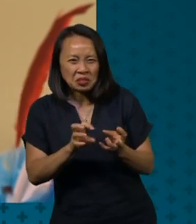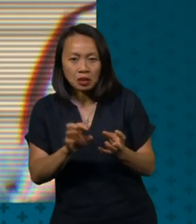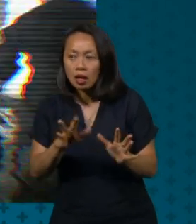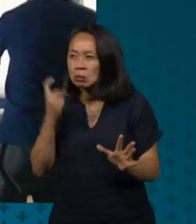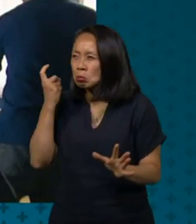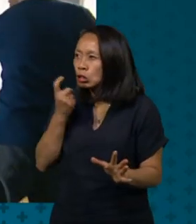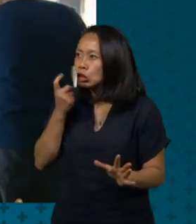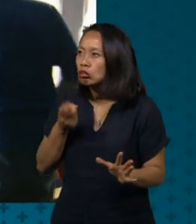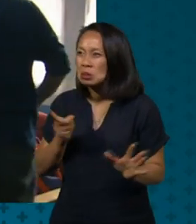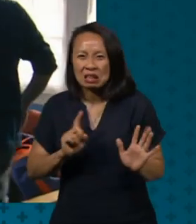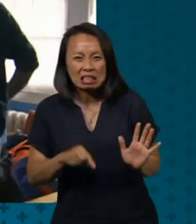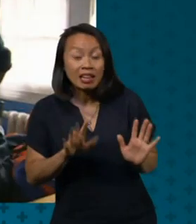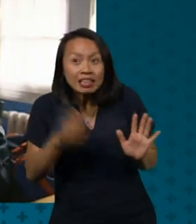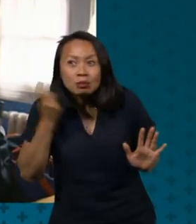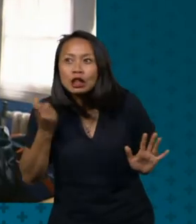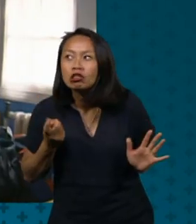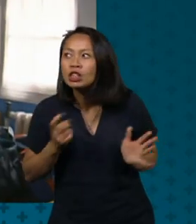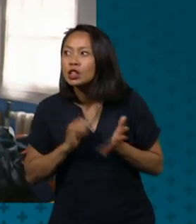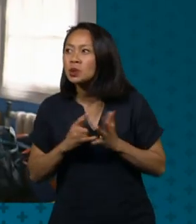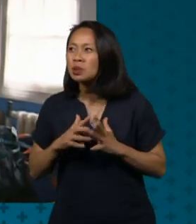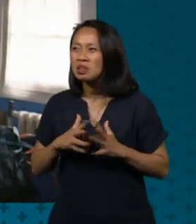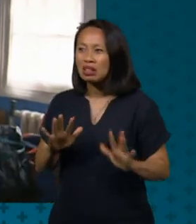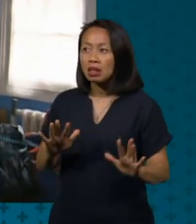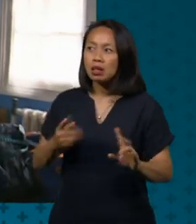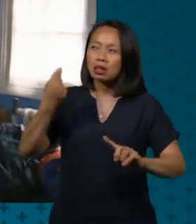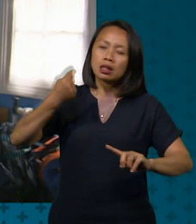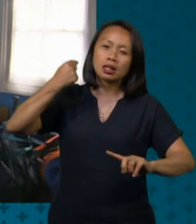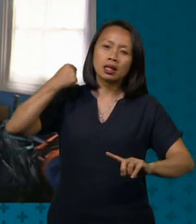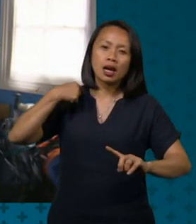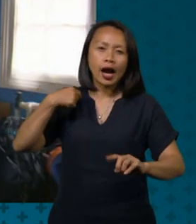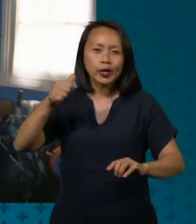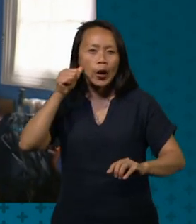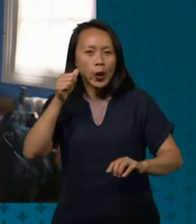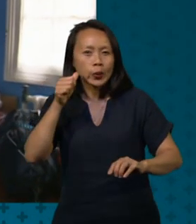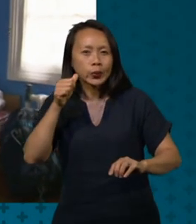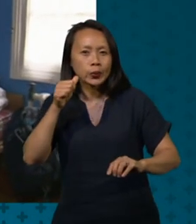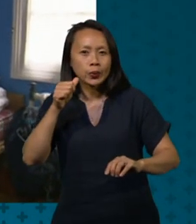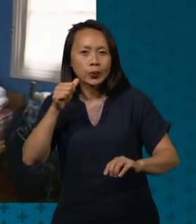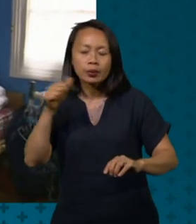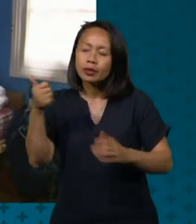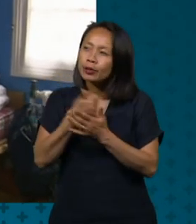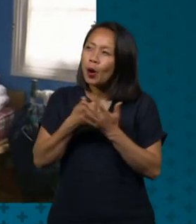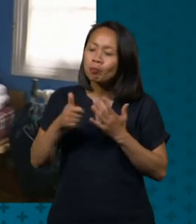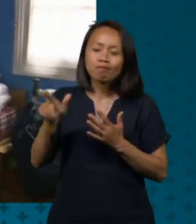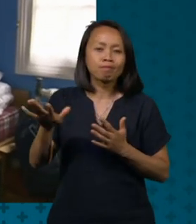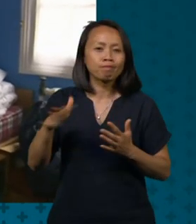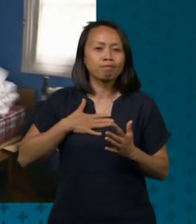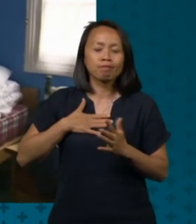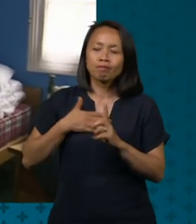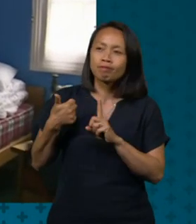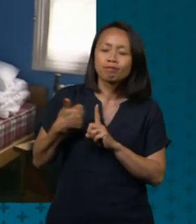mystery. But from way back, I've always known that he was there for me. I'm sorry it didn't work out with Ted and